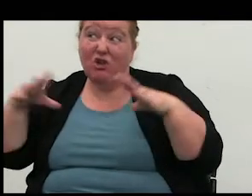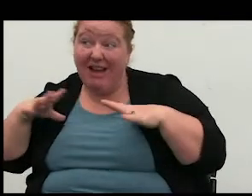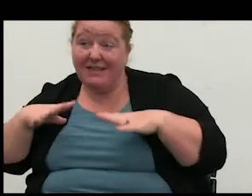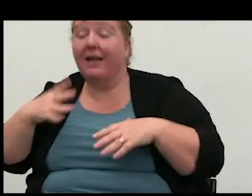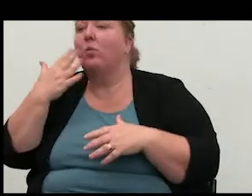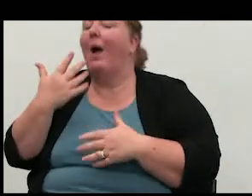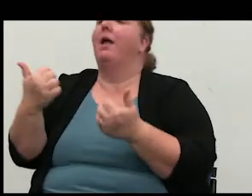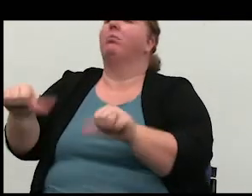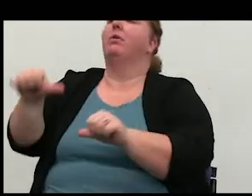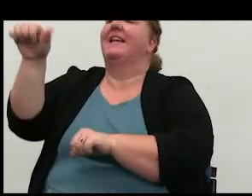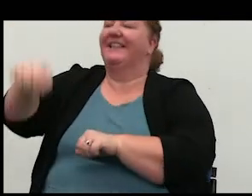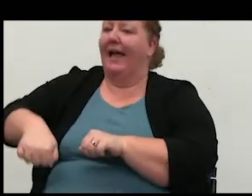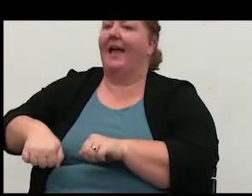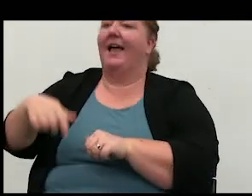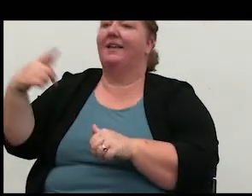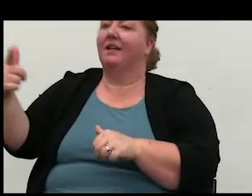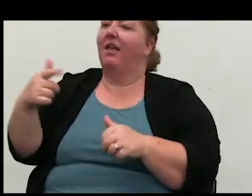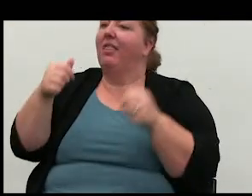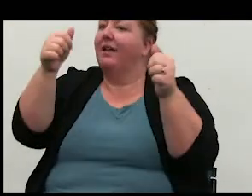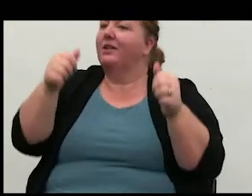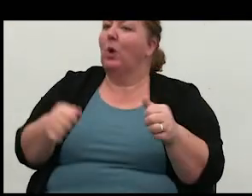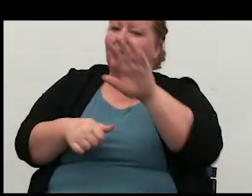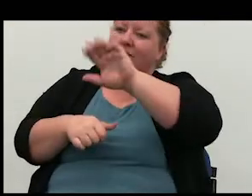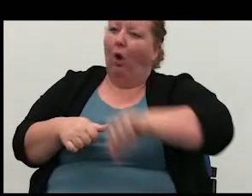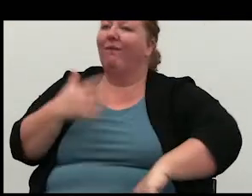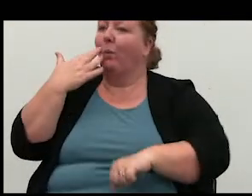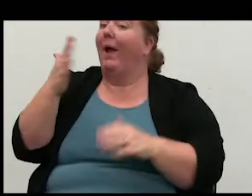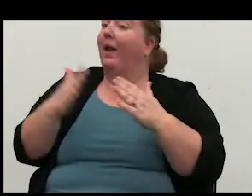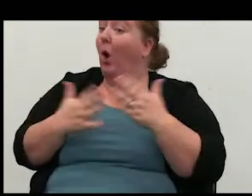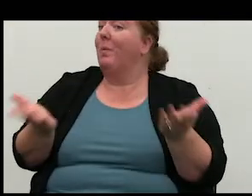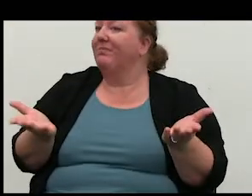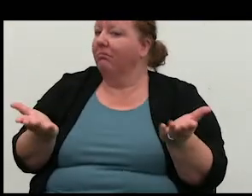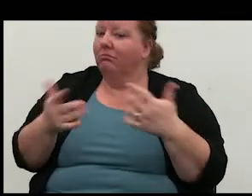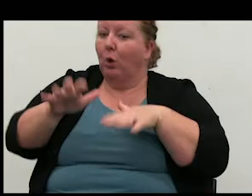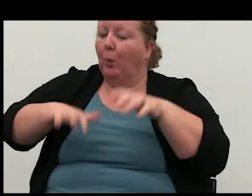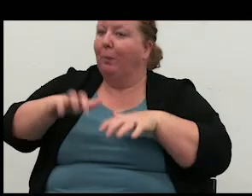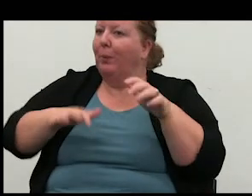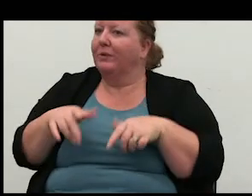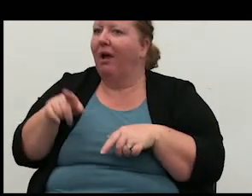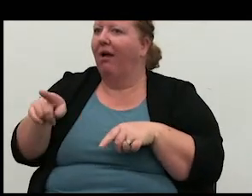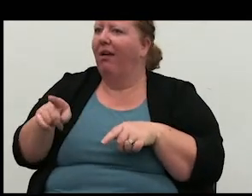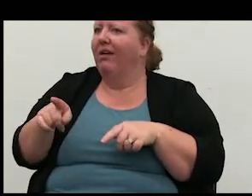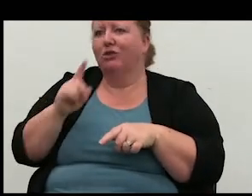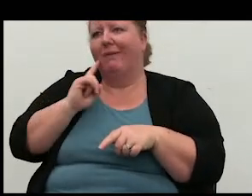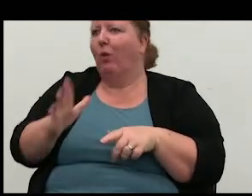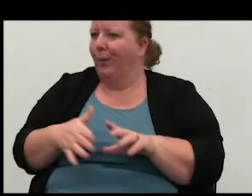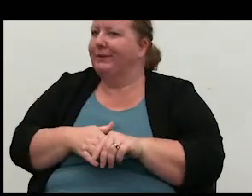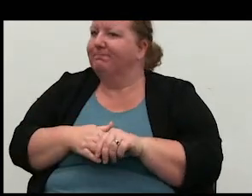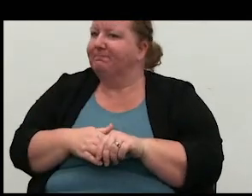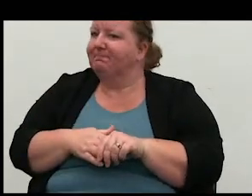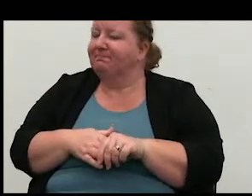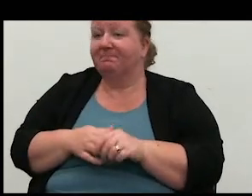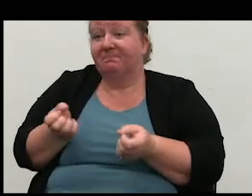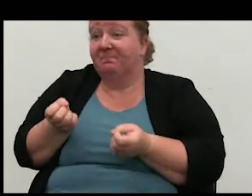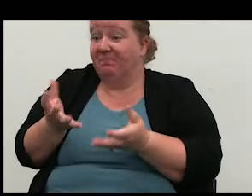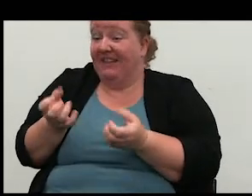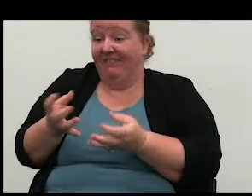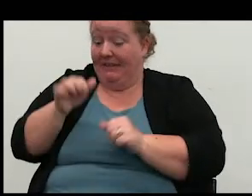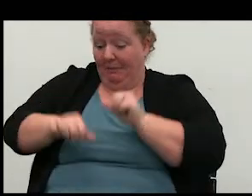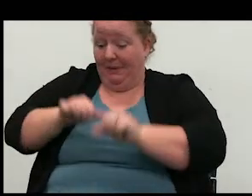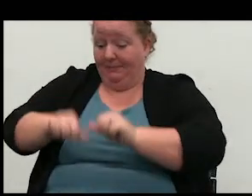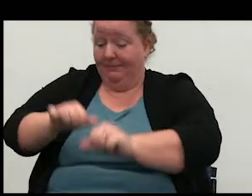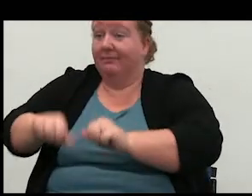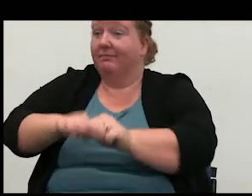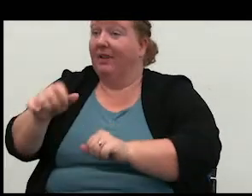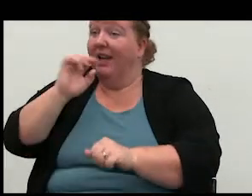which point, take this notice down when you come home. See, now for a computer, this is really straightforward. You've given it all the steps,